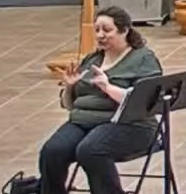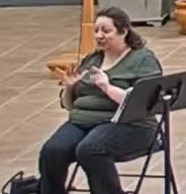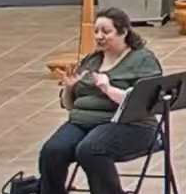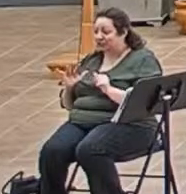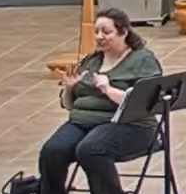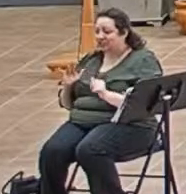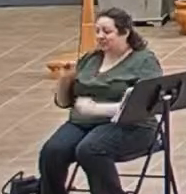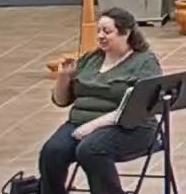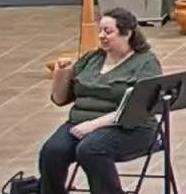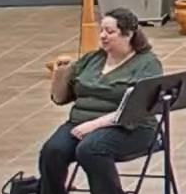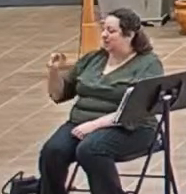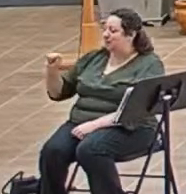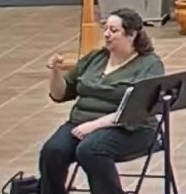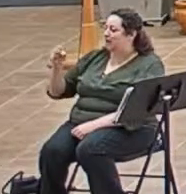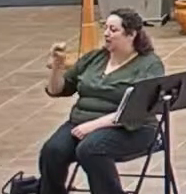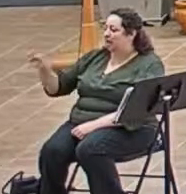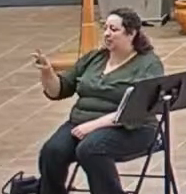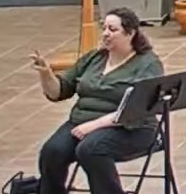6 popped in my mind.